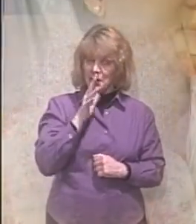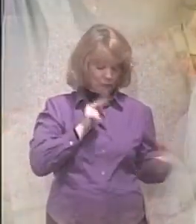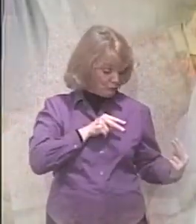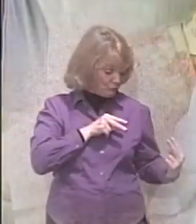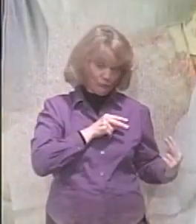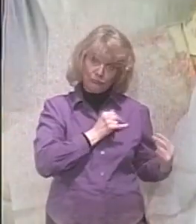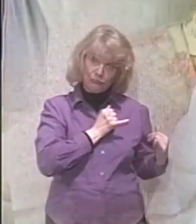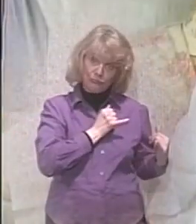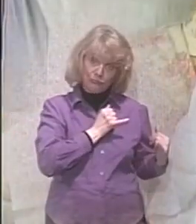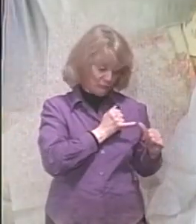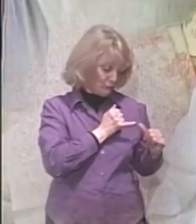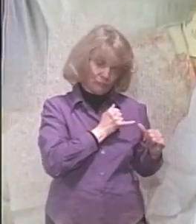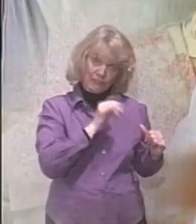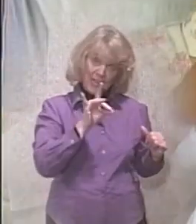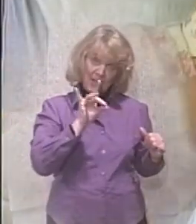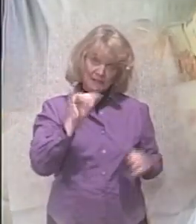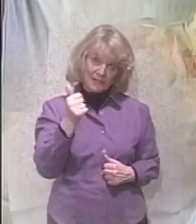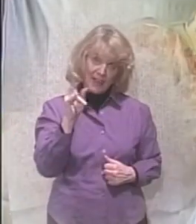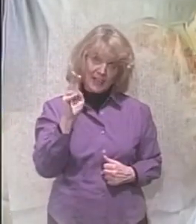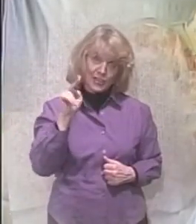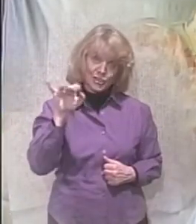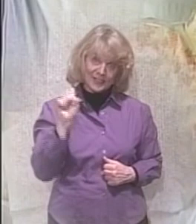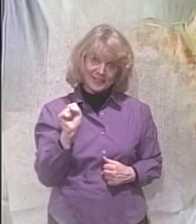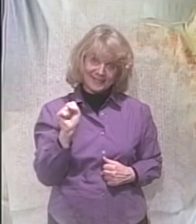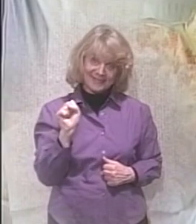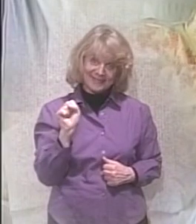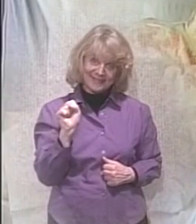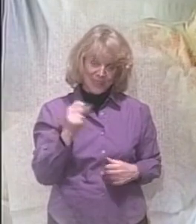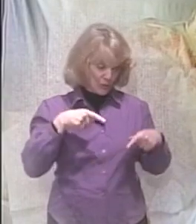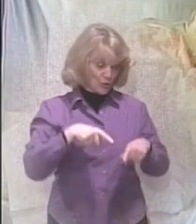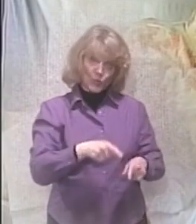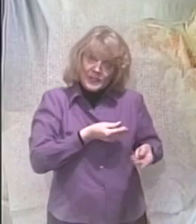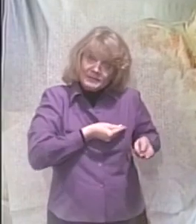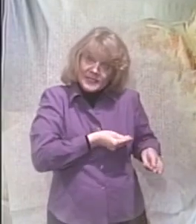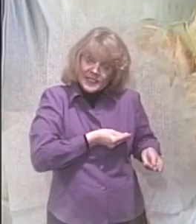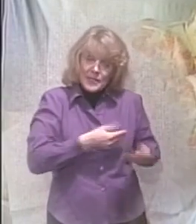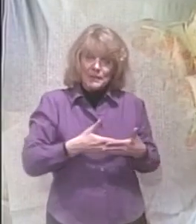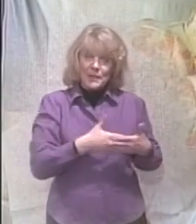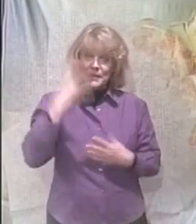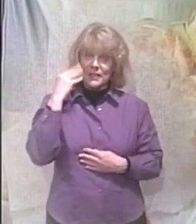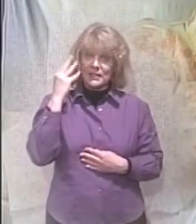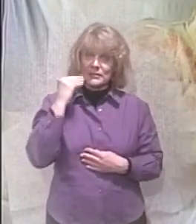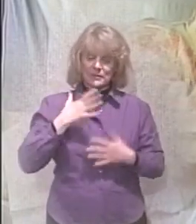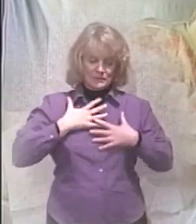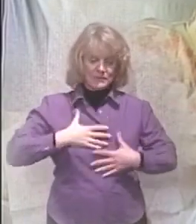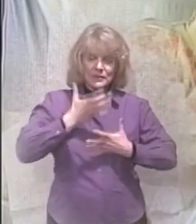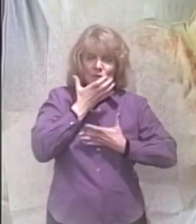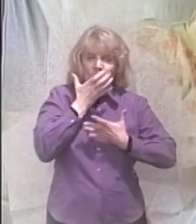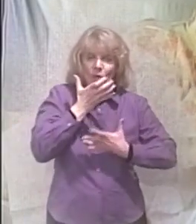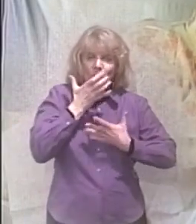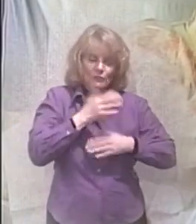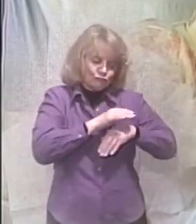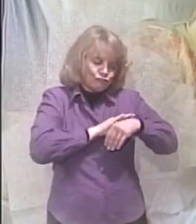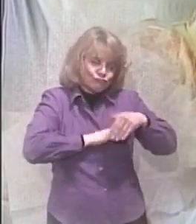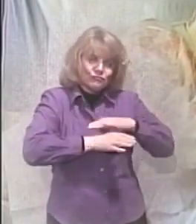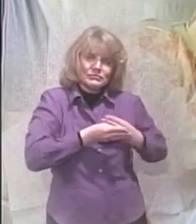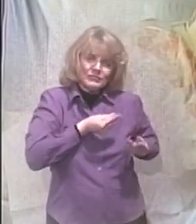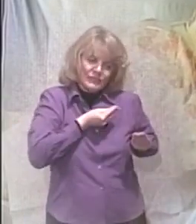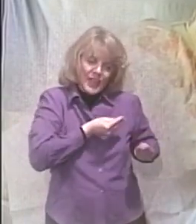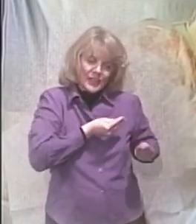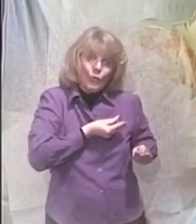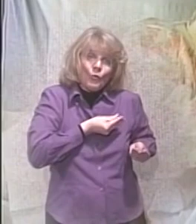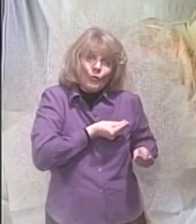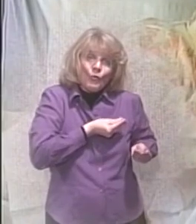feeding. During a feeding, your baby experiences the warmth of your body, the comfort of being fed, and through